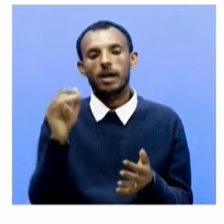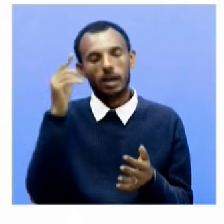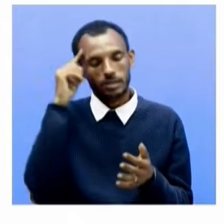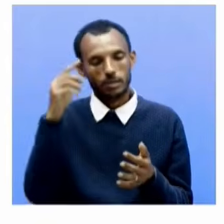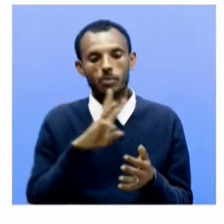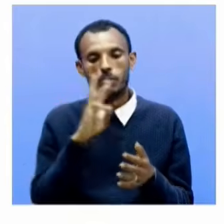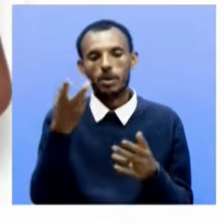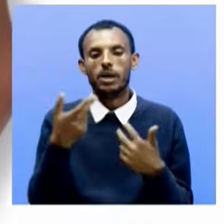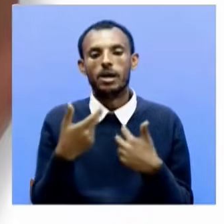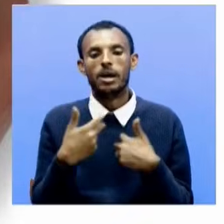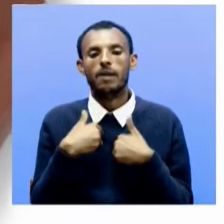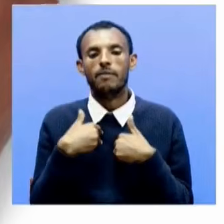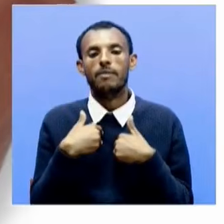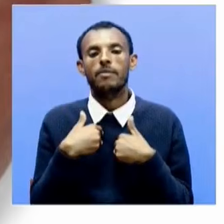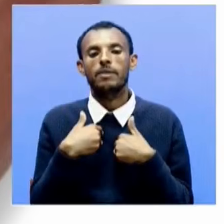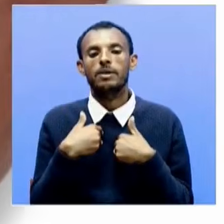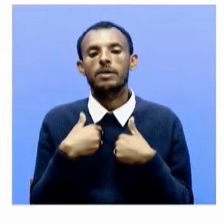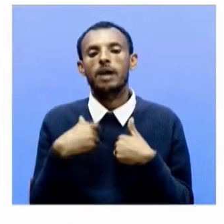have